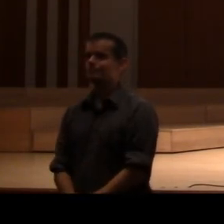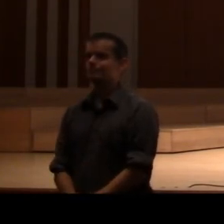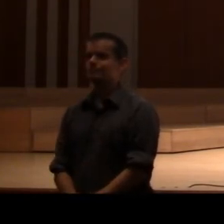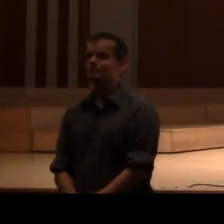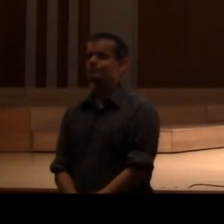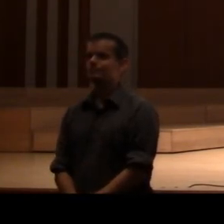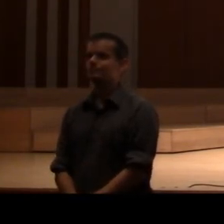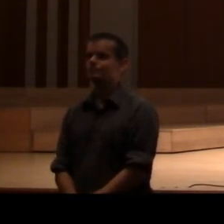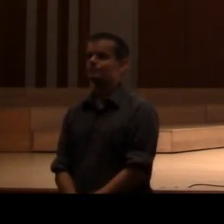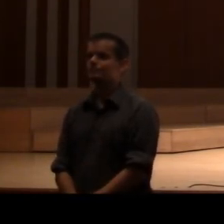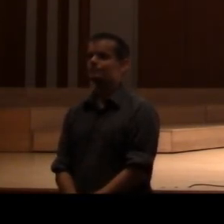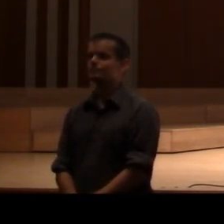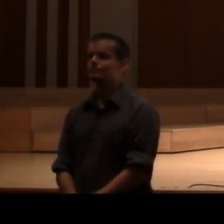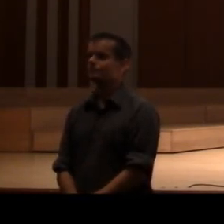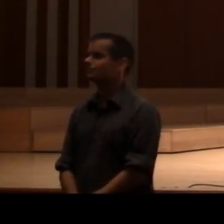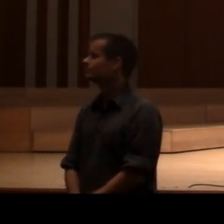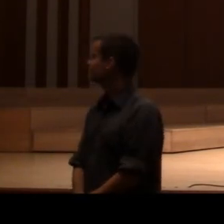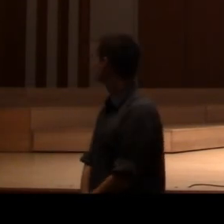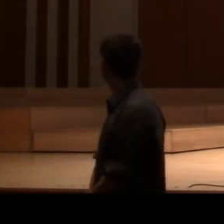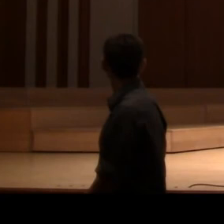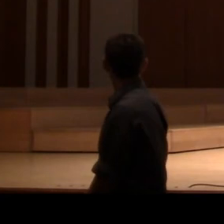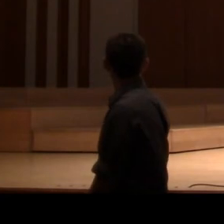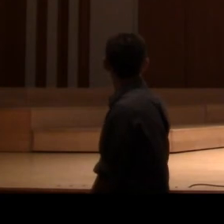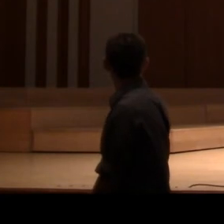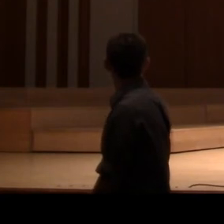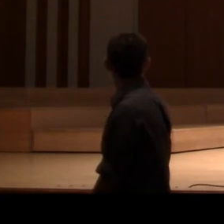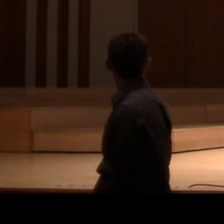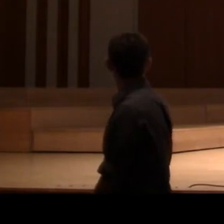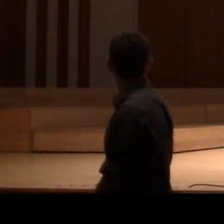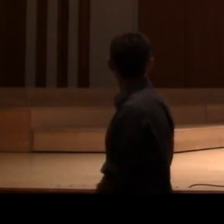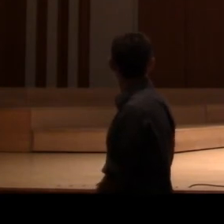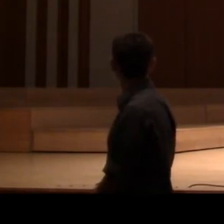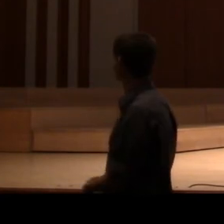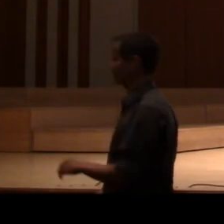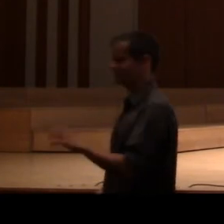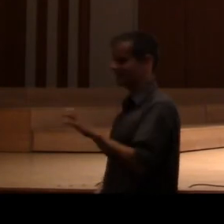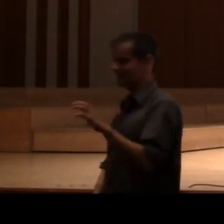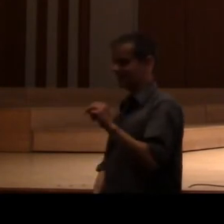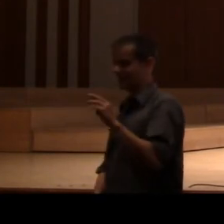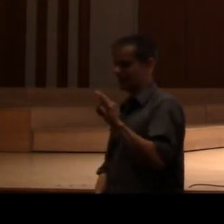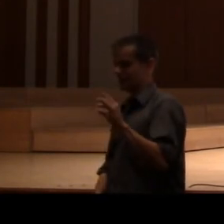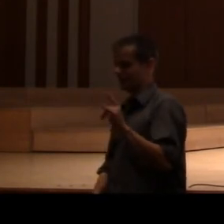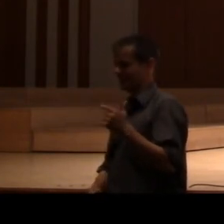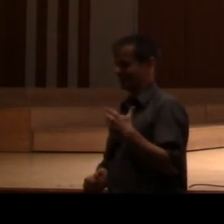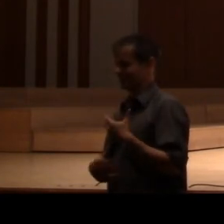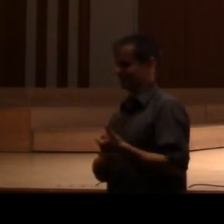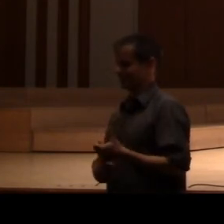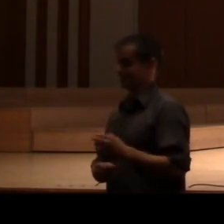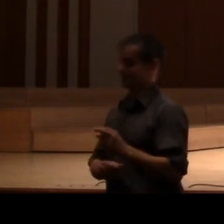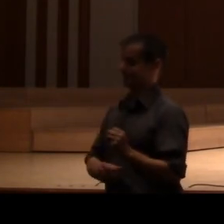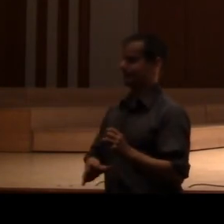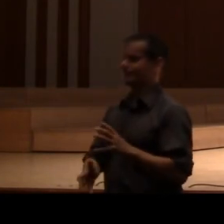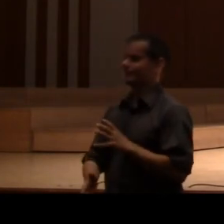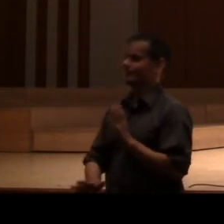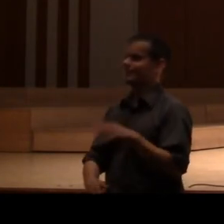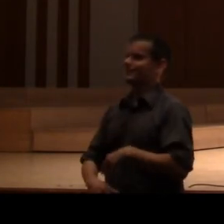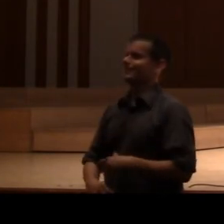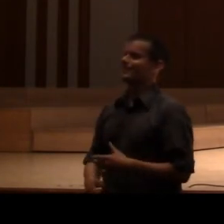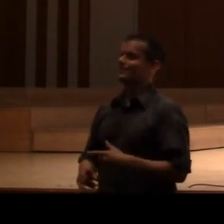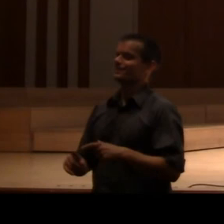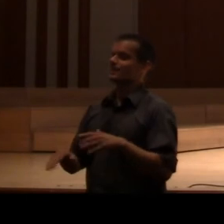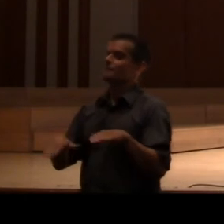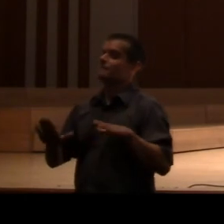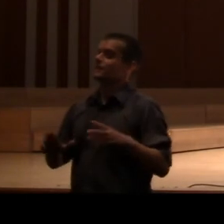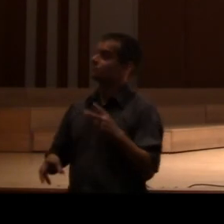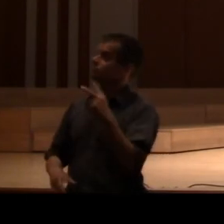Is that how you spell it? No, that is not. I will trust Microsoft Word on this. Okay, you can see my weakness in the writer right there. From a passing pedestrian's point of